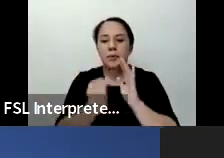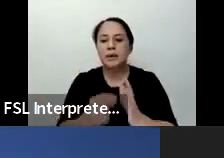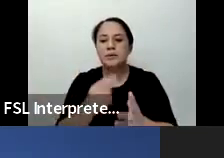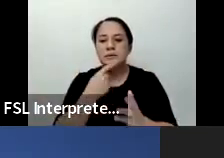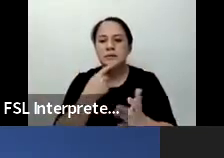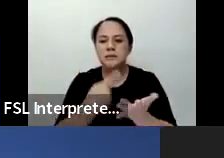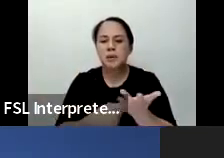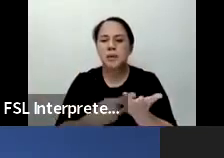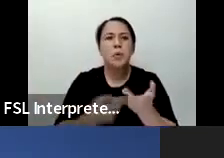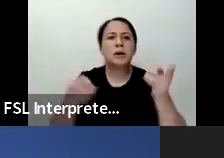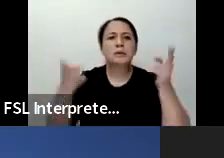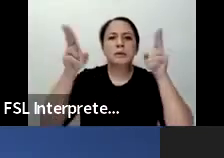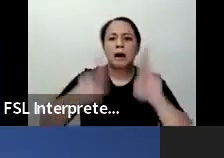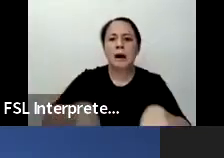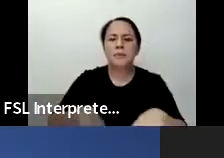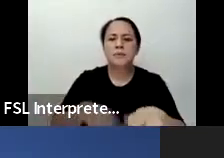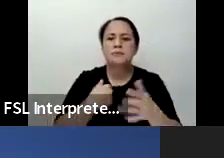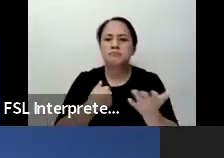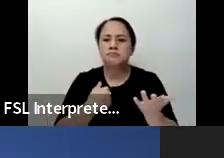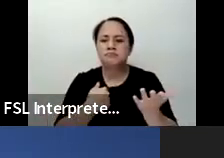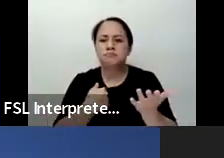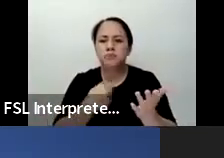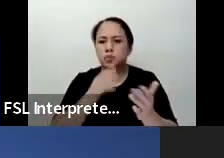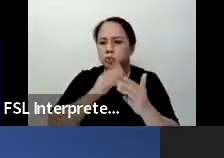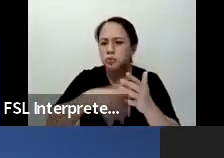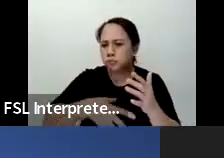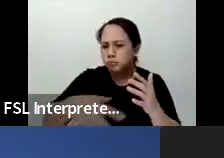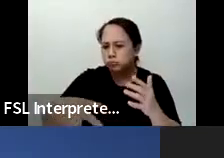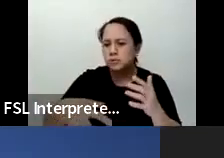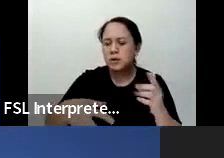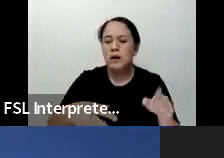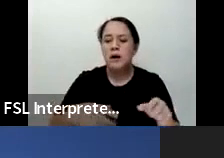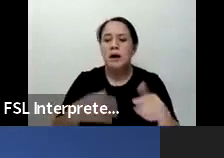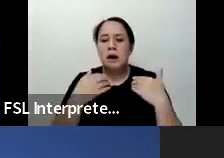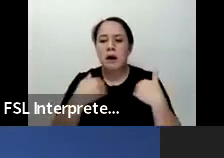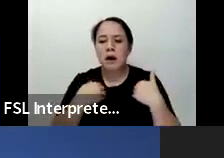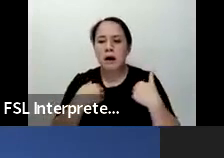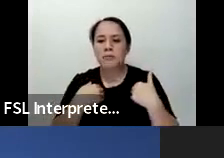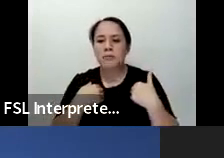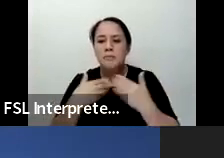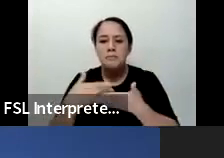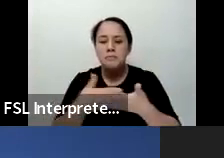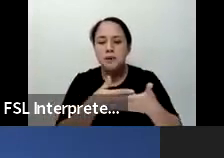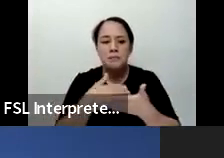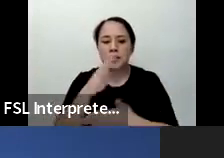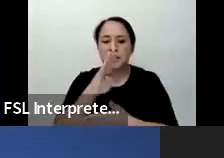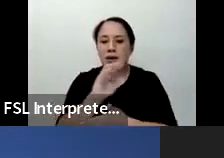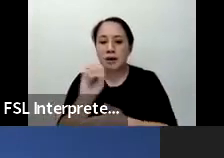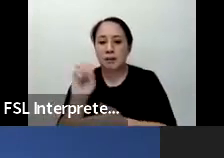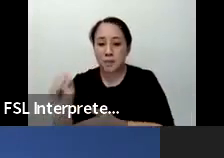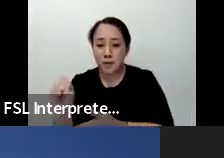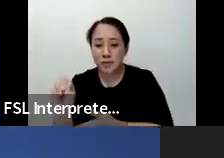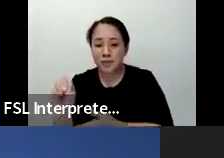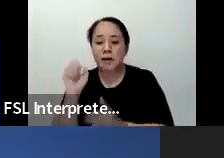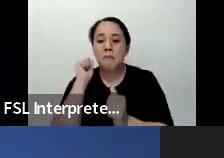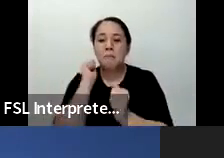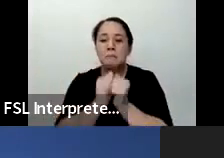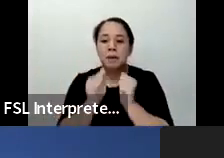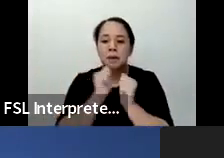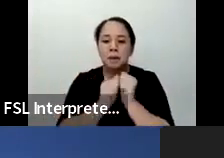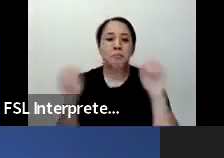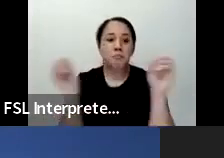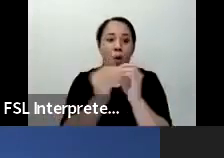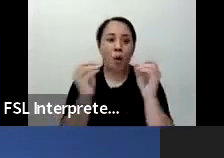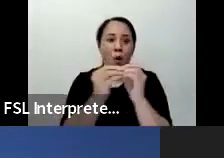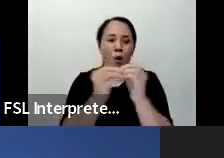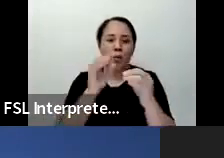this. What would happen to fertility? Now, some said that there could be a baby boom, which means more